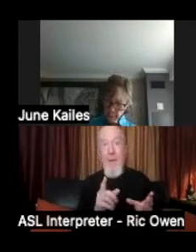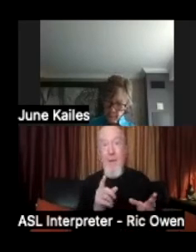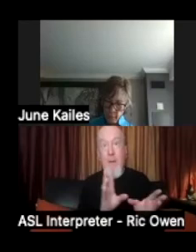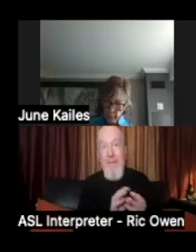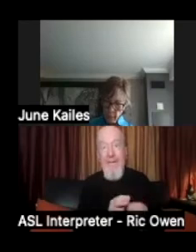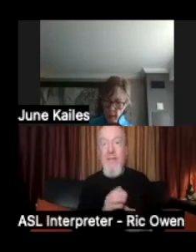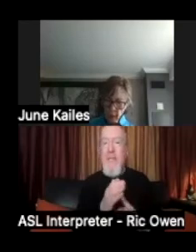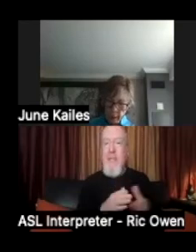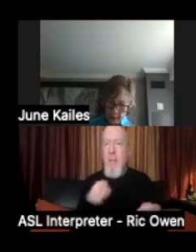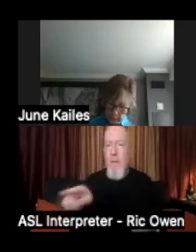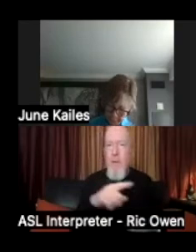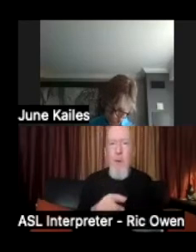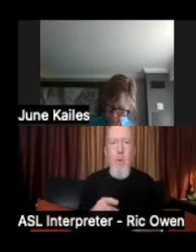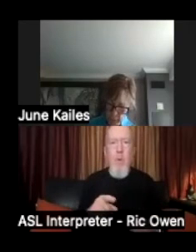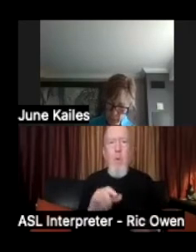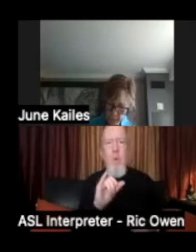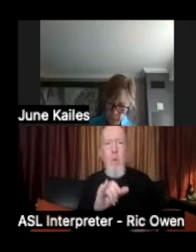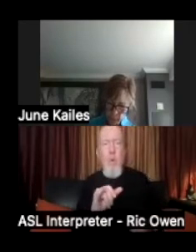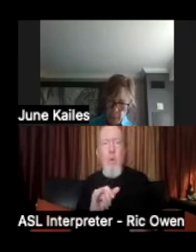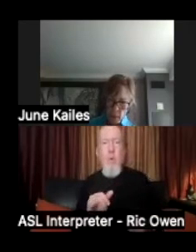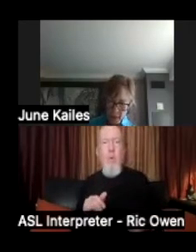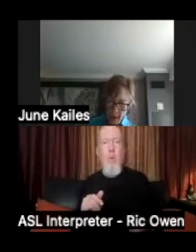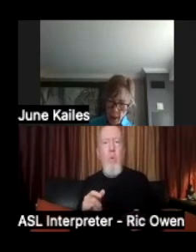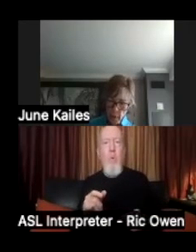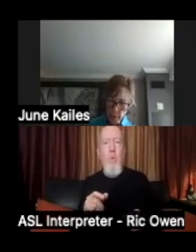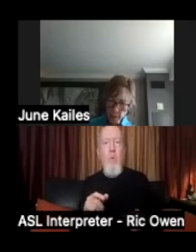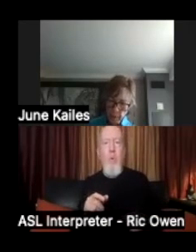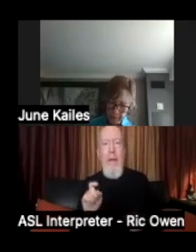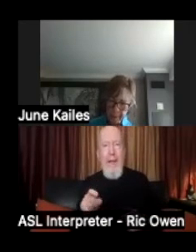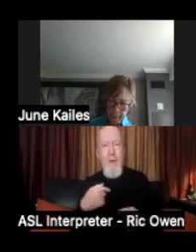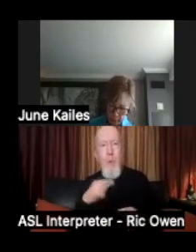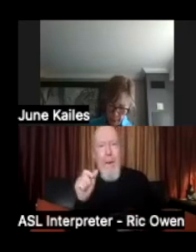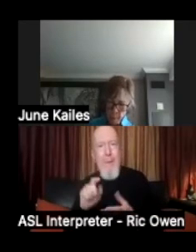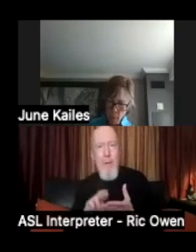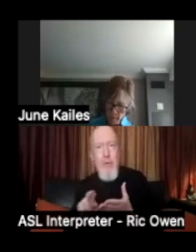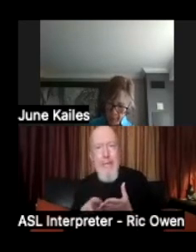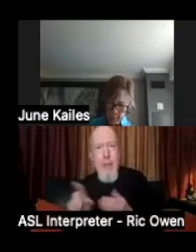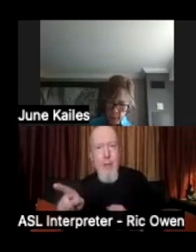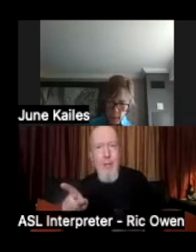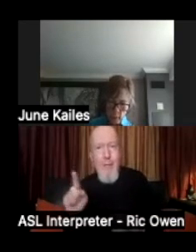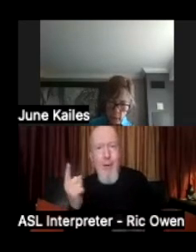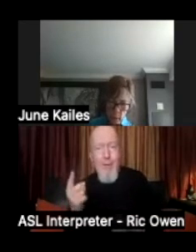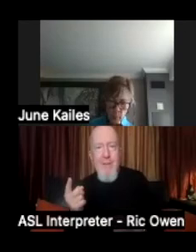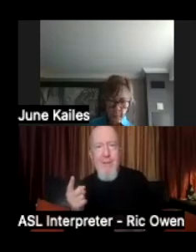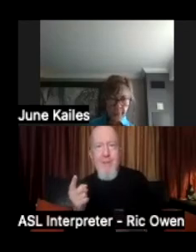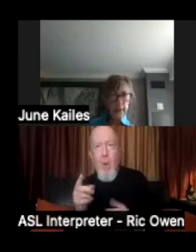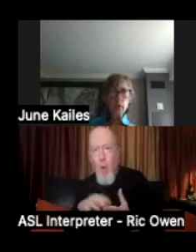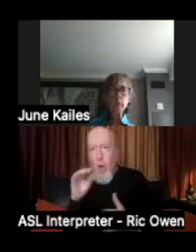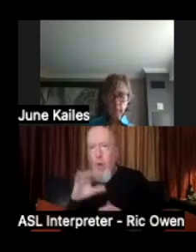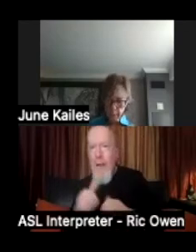knowledge and skills to know how to help Pedro